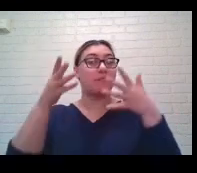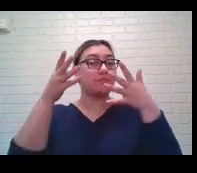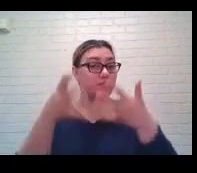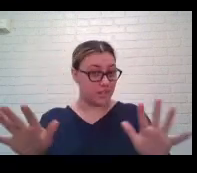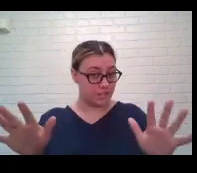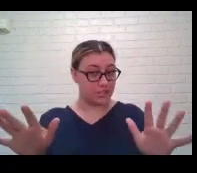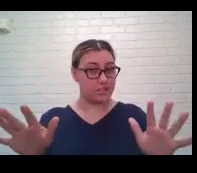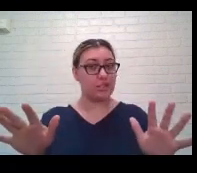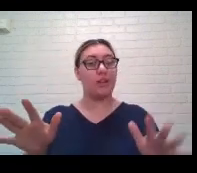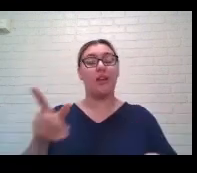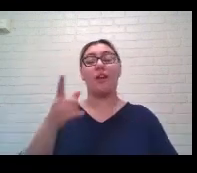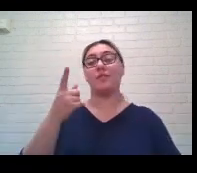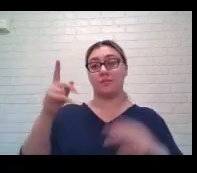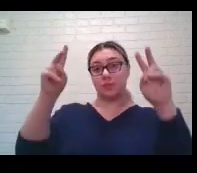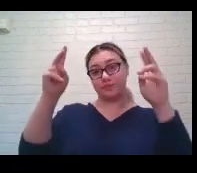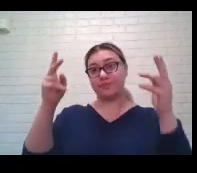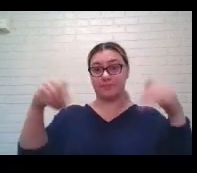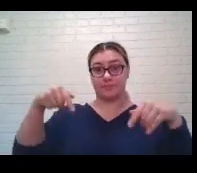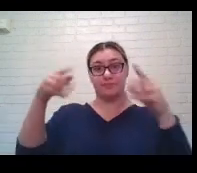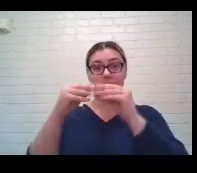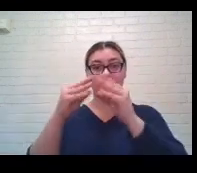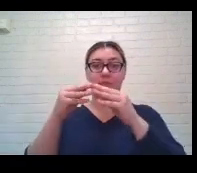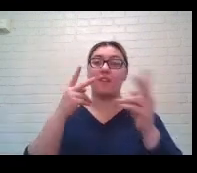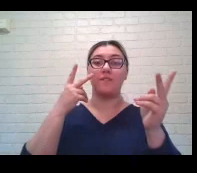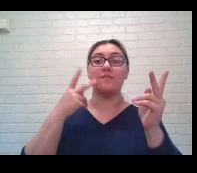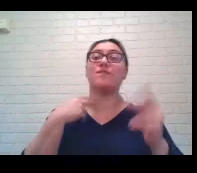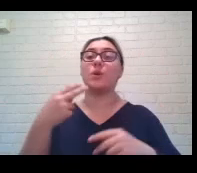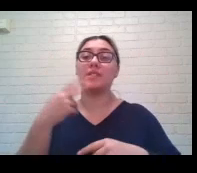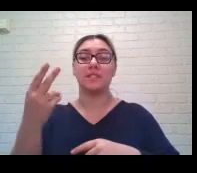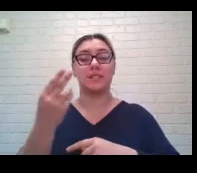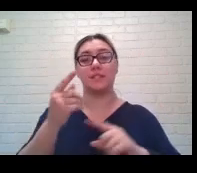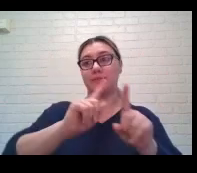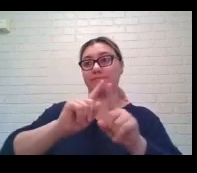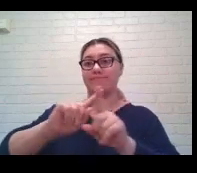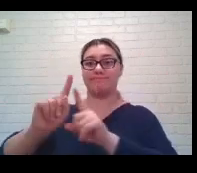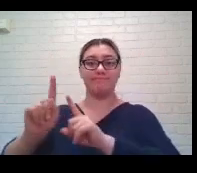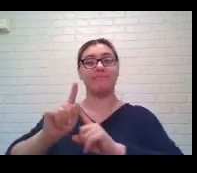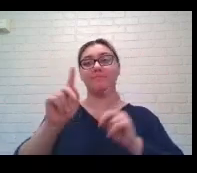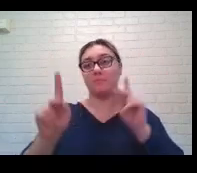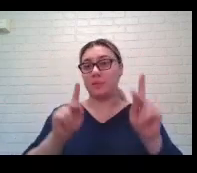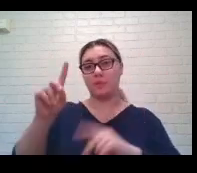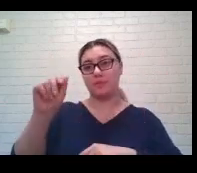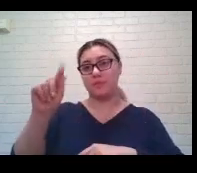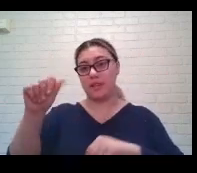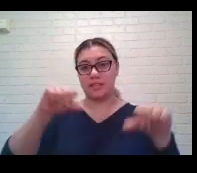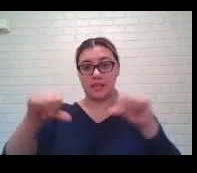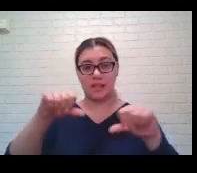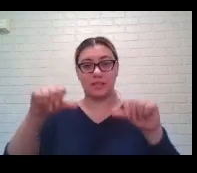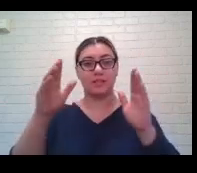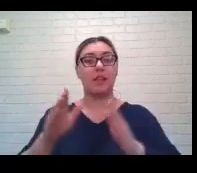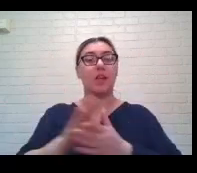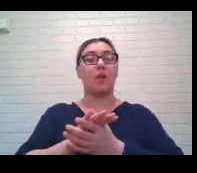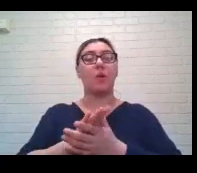science. I feel really so stimulated by all talks that we had today. So much